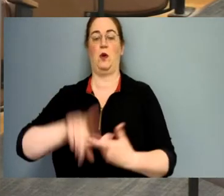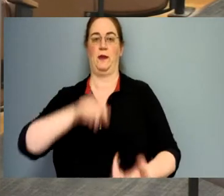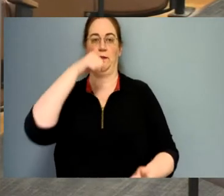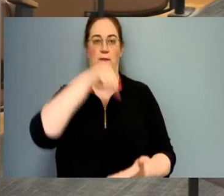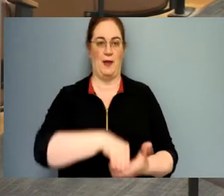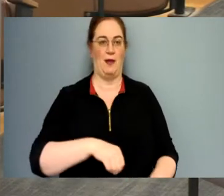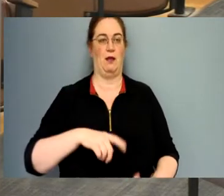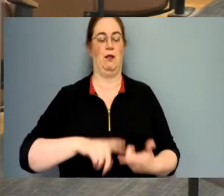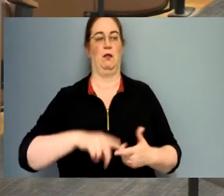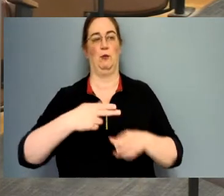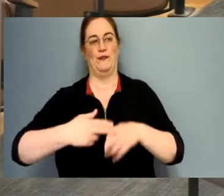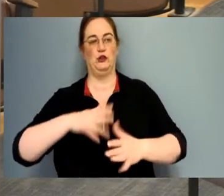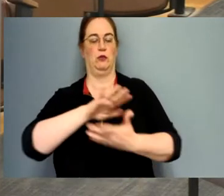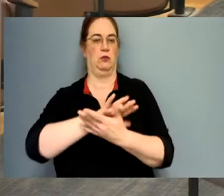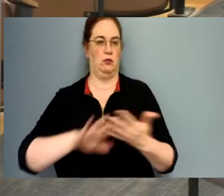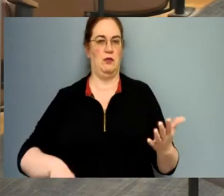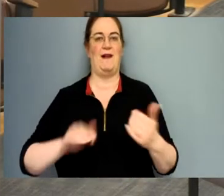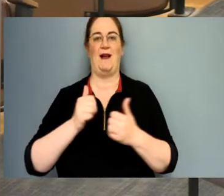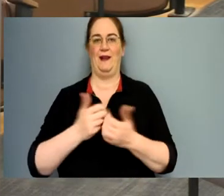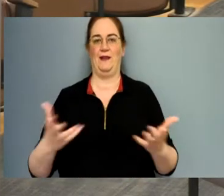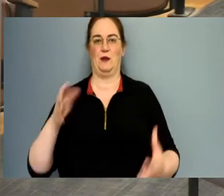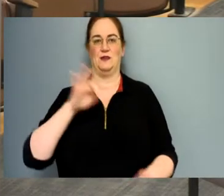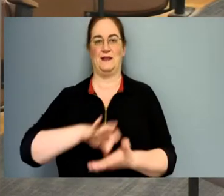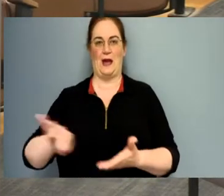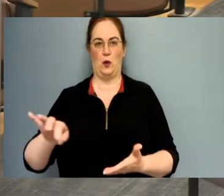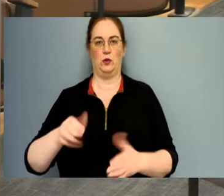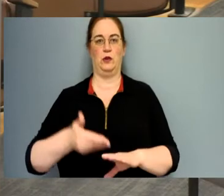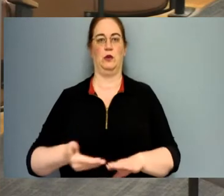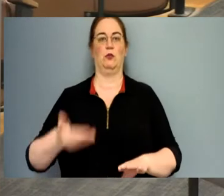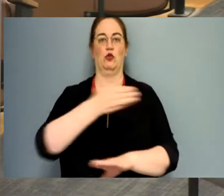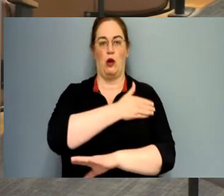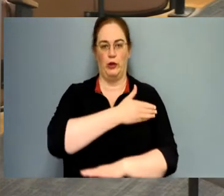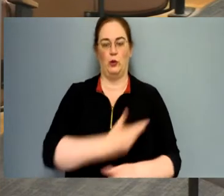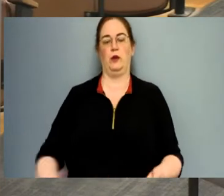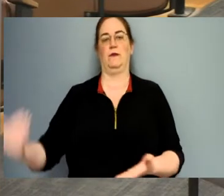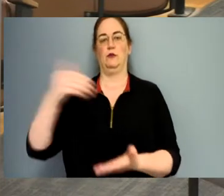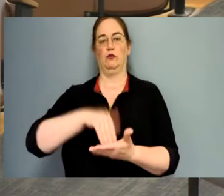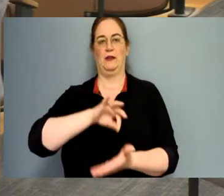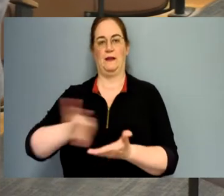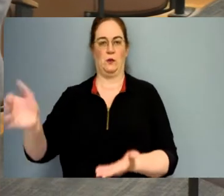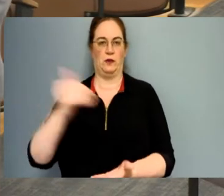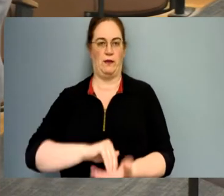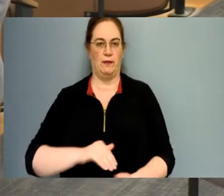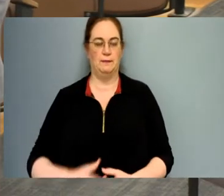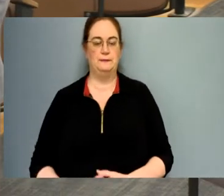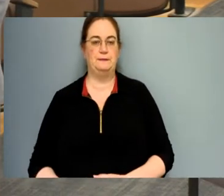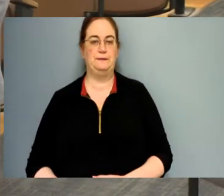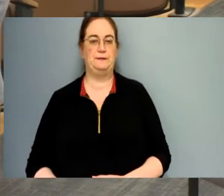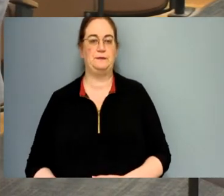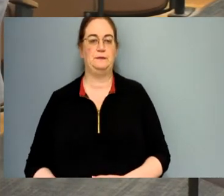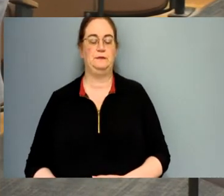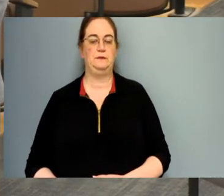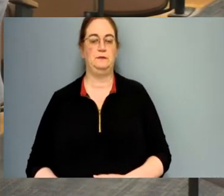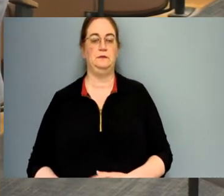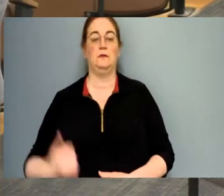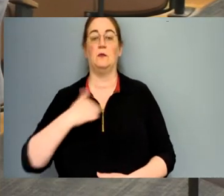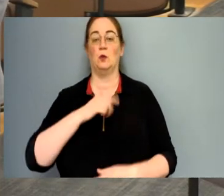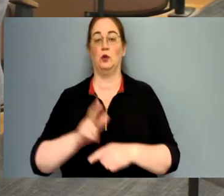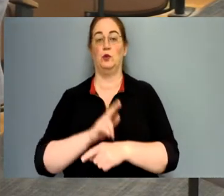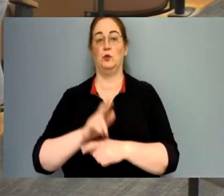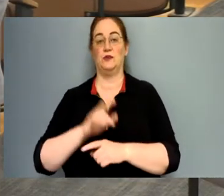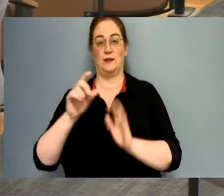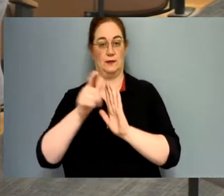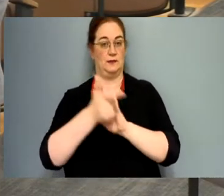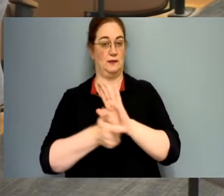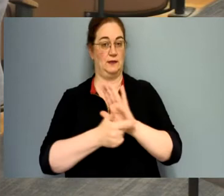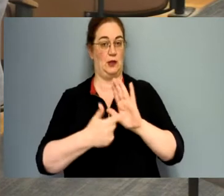provisional, anything that was counted prior, we have to recount again. We're using, as the statute says, we have